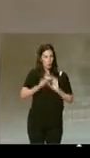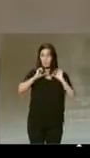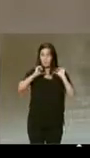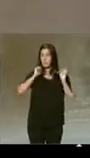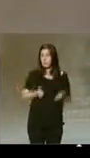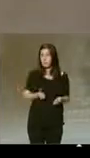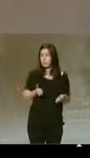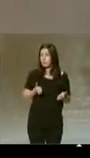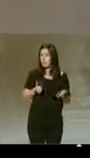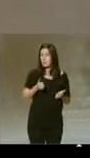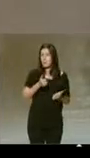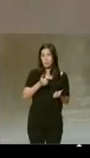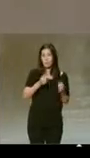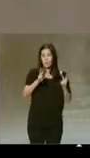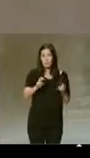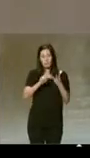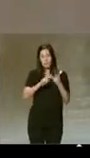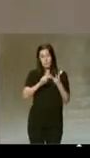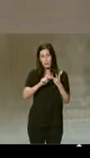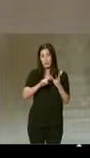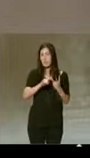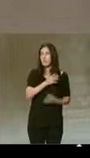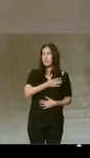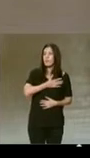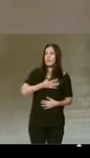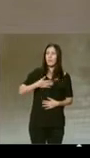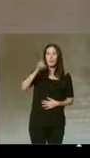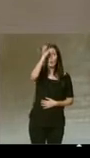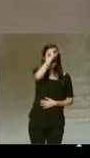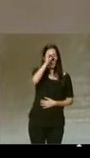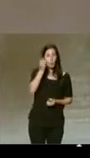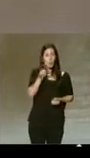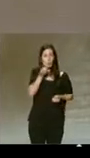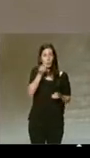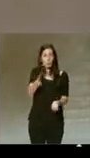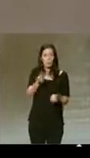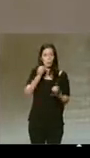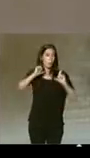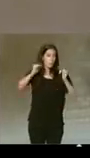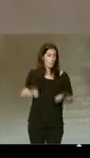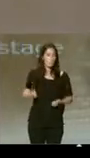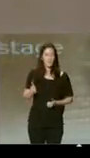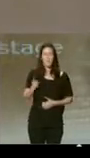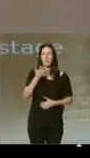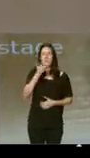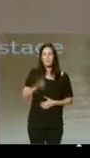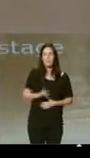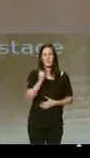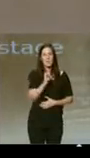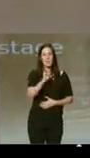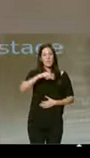the products, not only on the testing stage. And I would like to